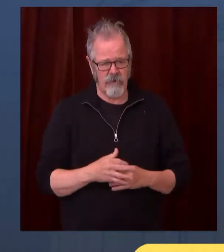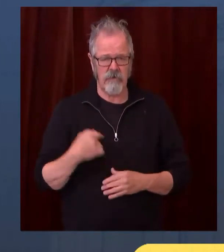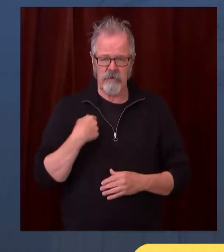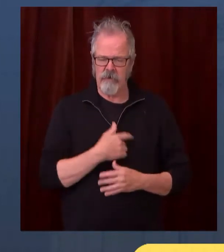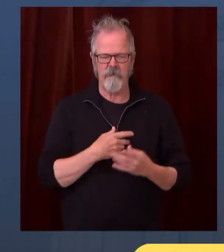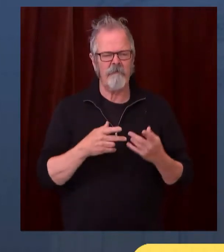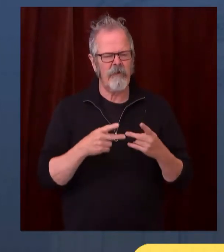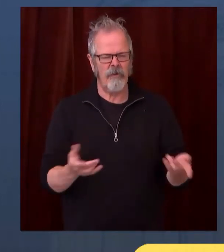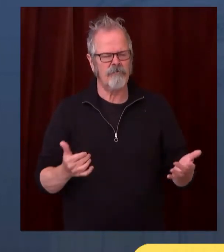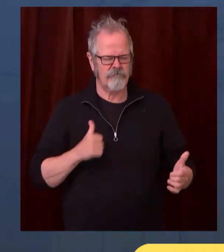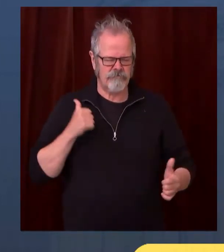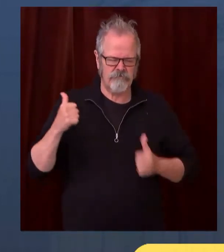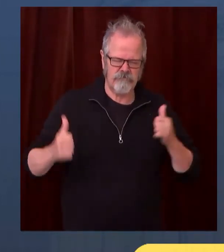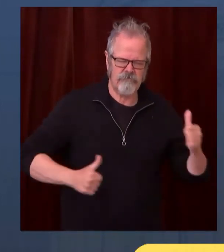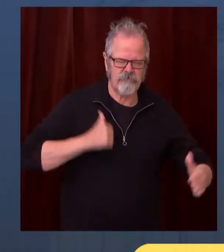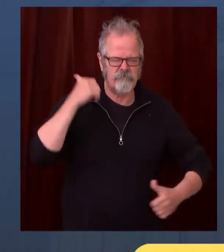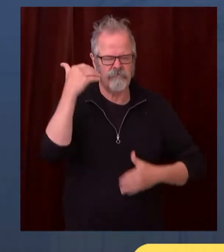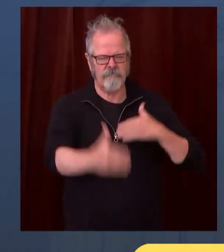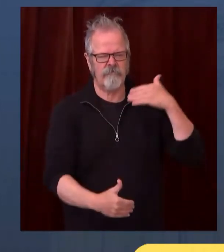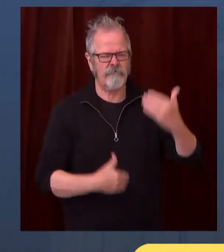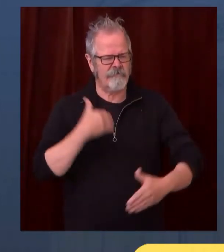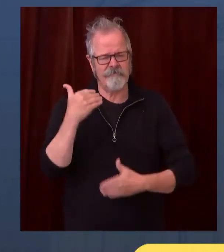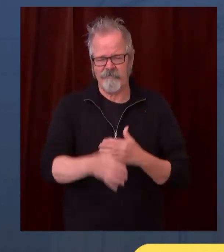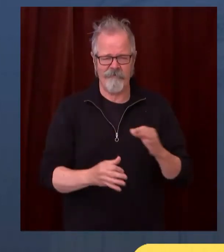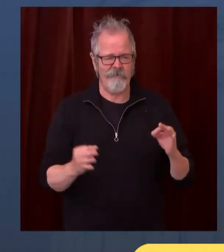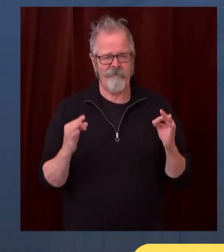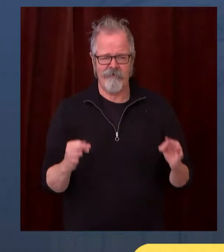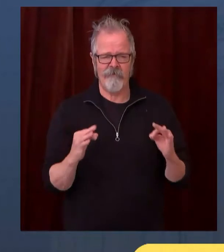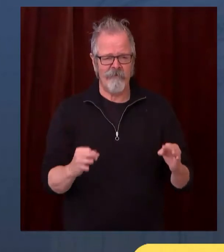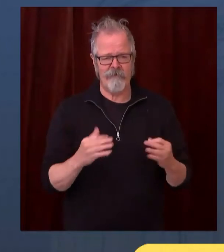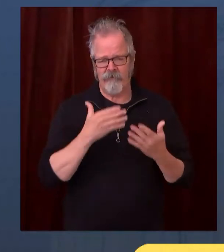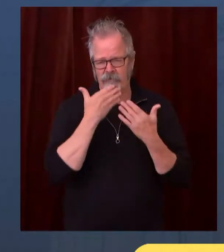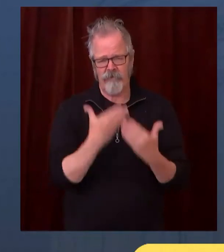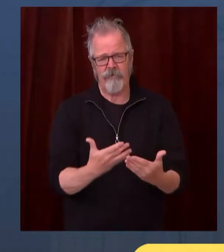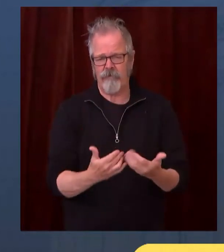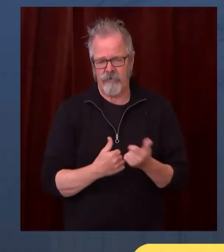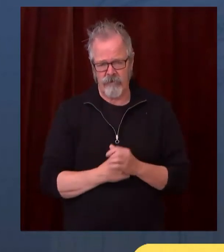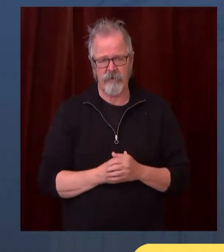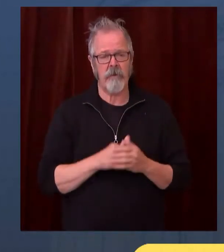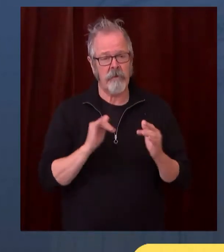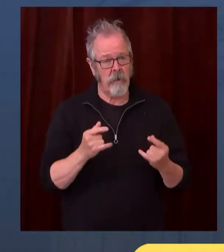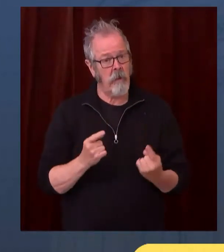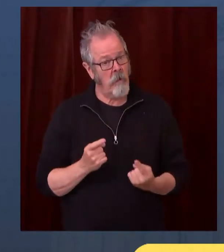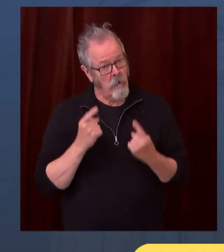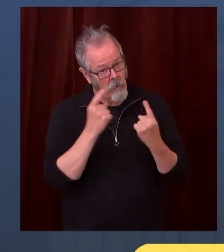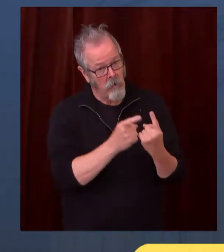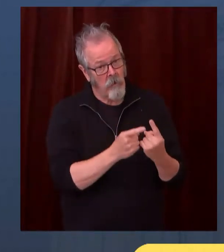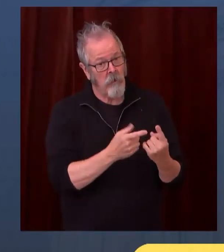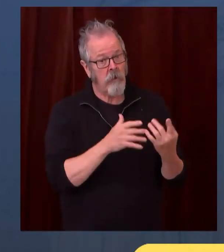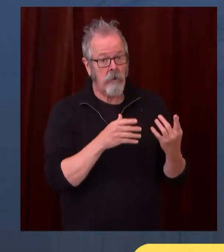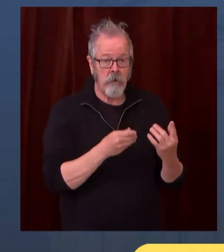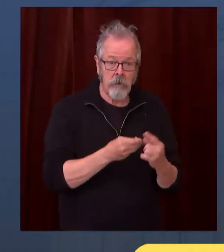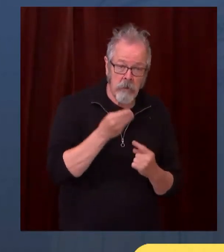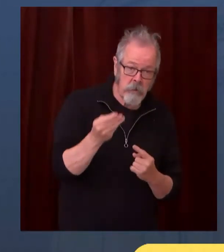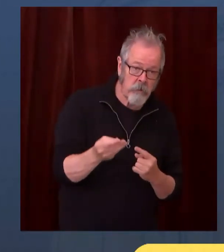had some quick turnaround in getting those done. So I think we're on that path and continue to work on that